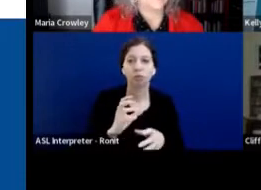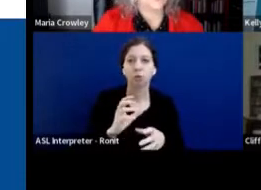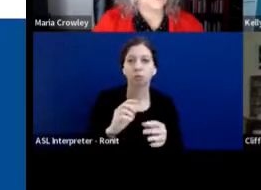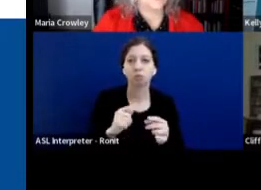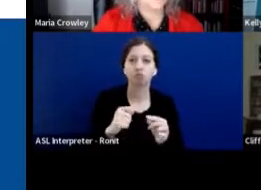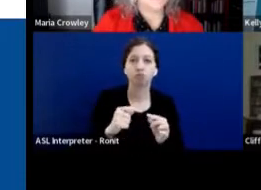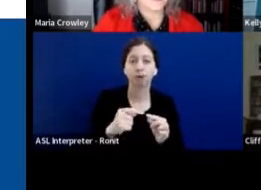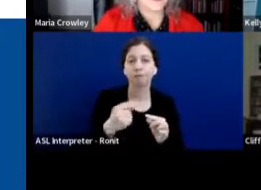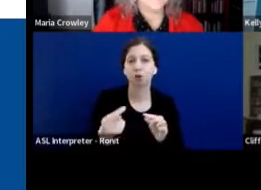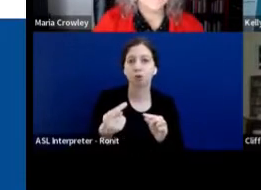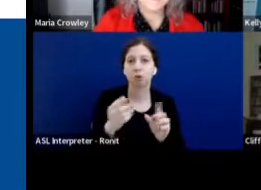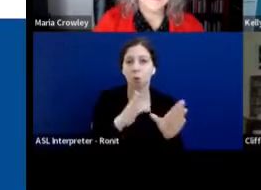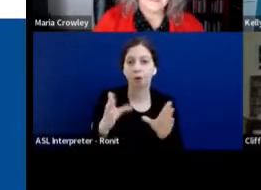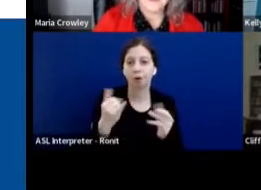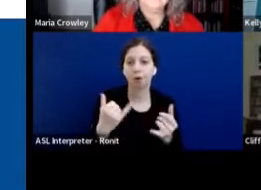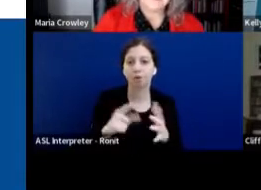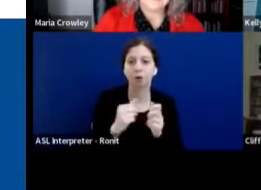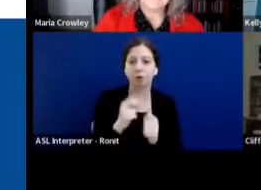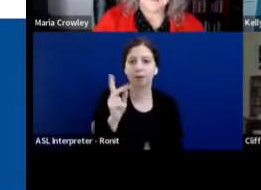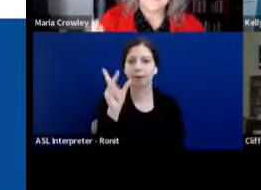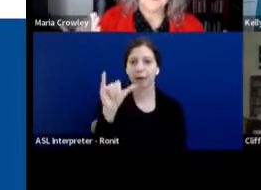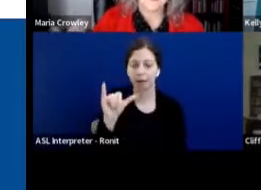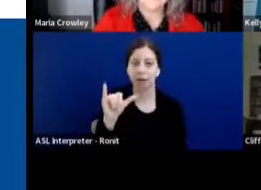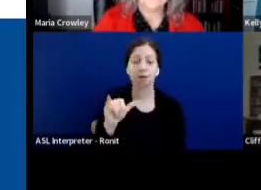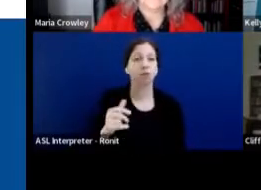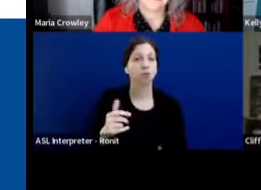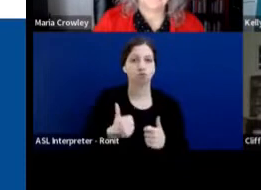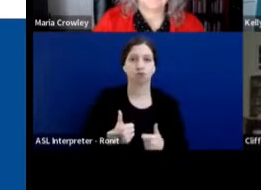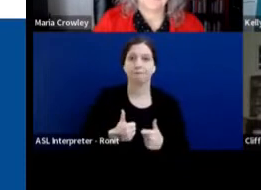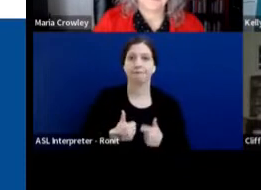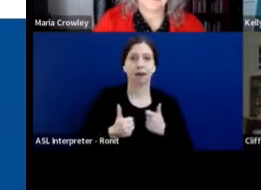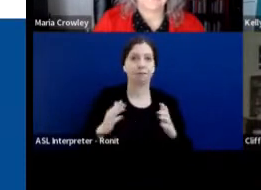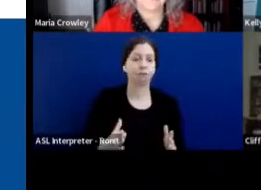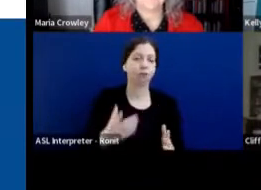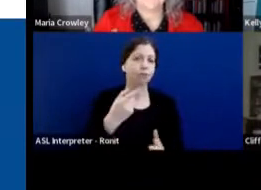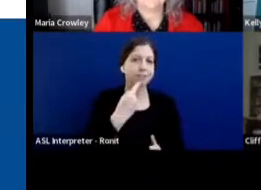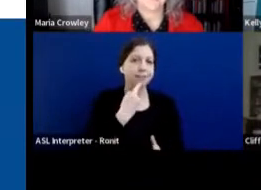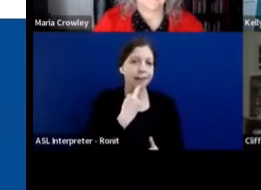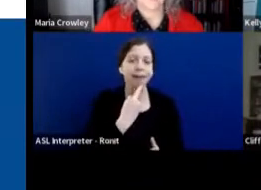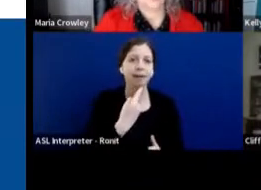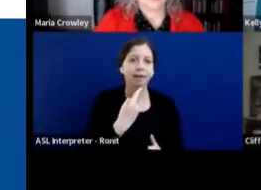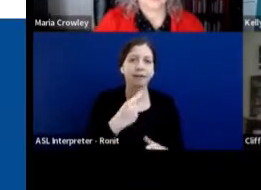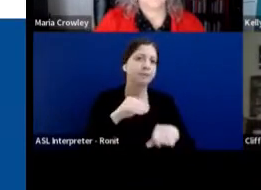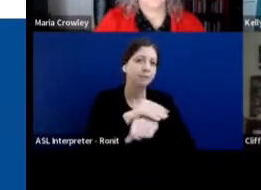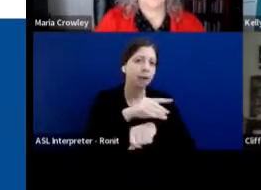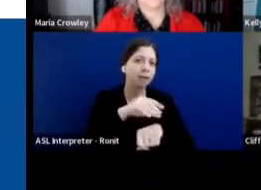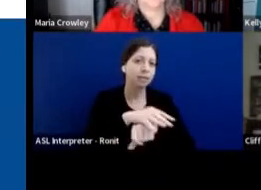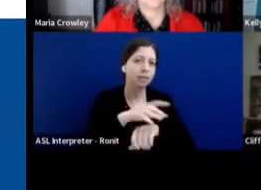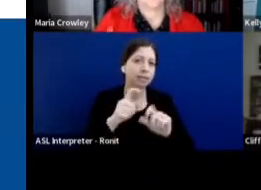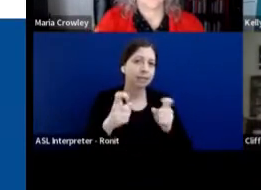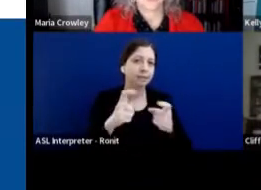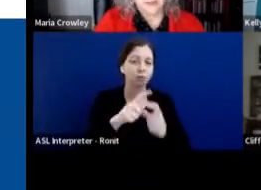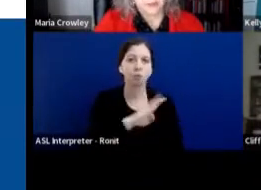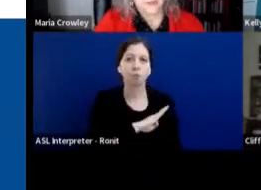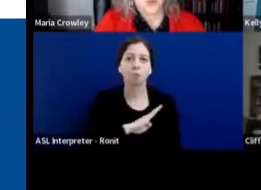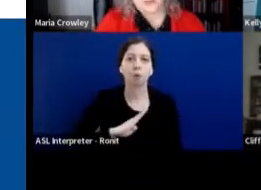Kelly, I'll start with you this time. As a survivor, what would you say would be the advice that you would give to boards that